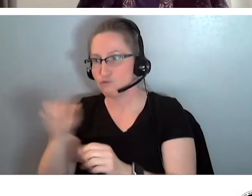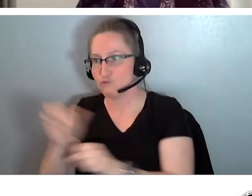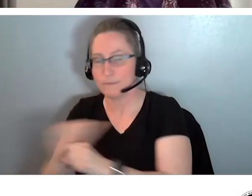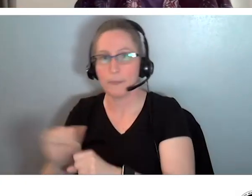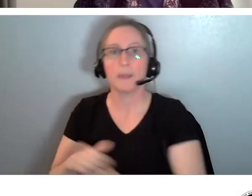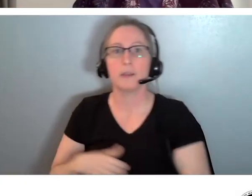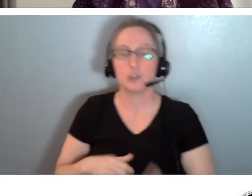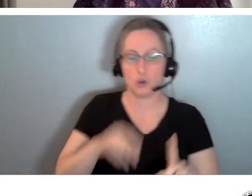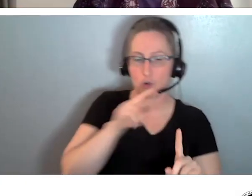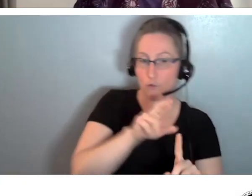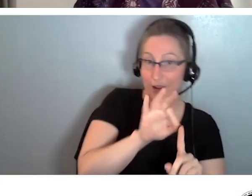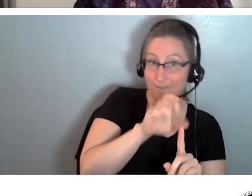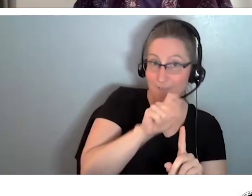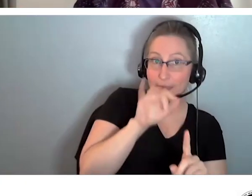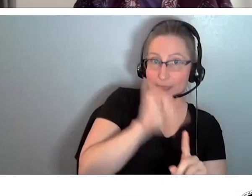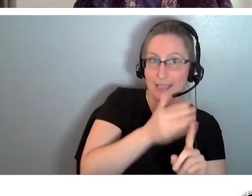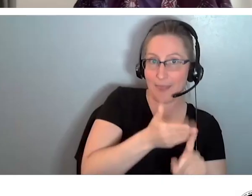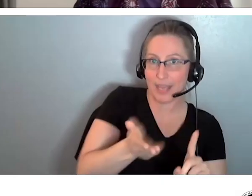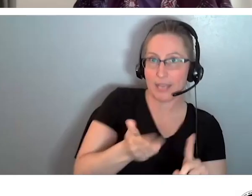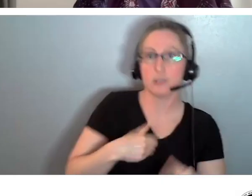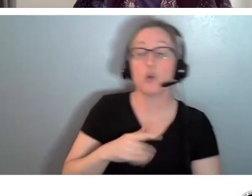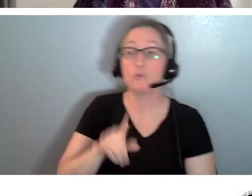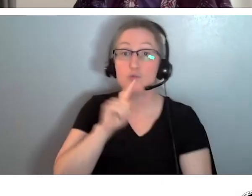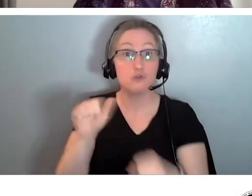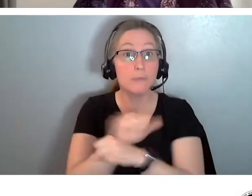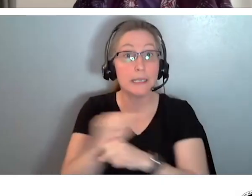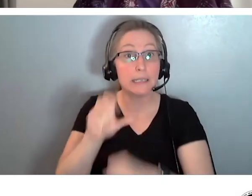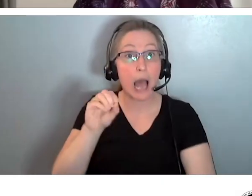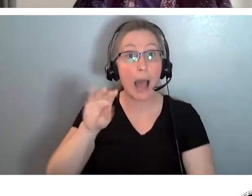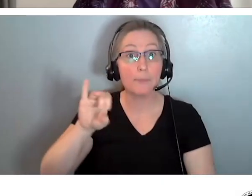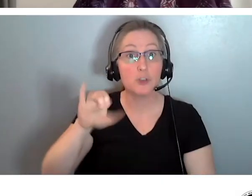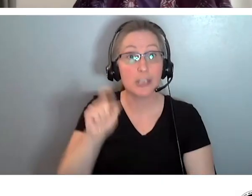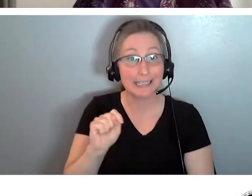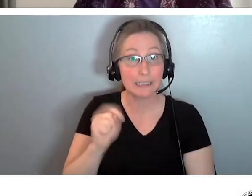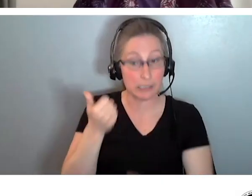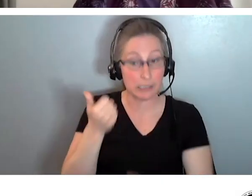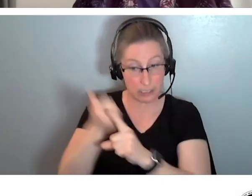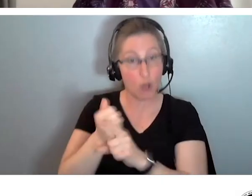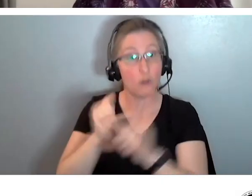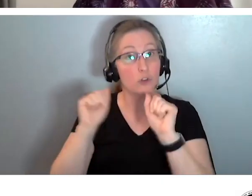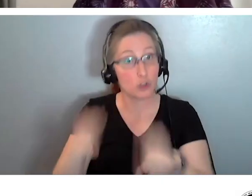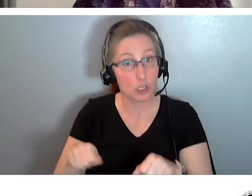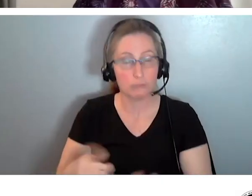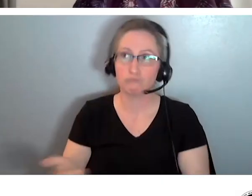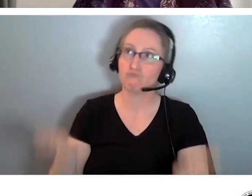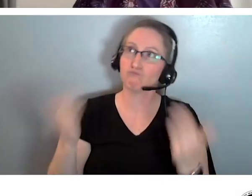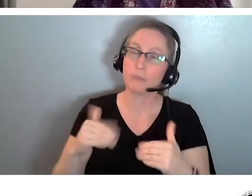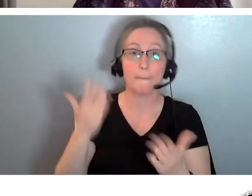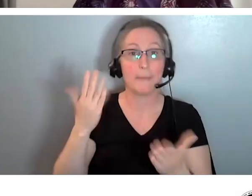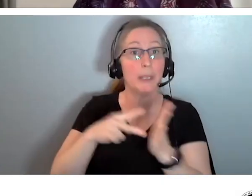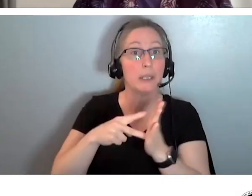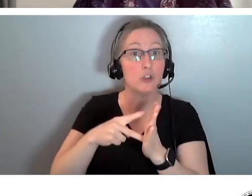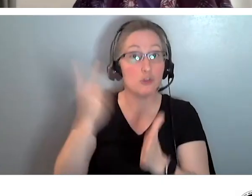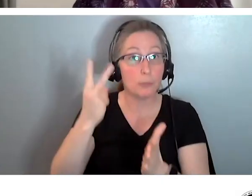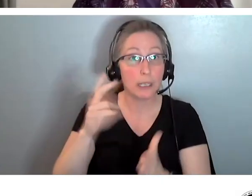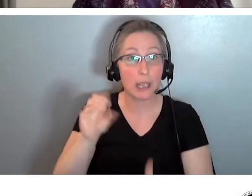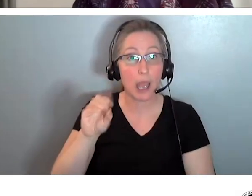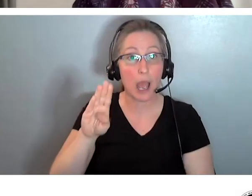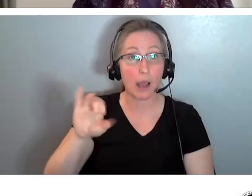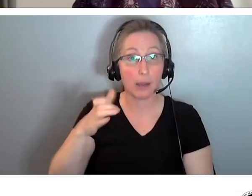called the referent. So it could be an actual object, the object itself. It could be a duplicate